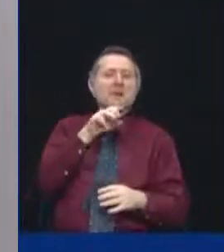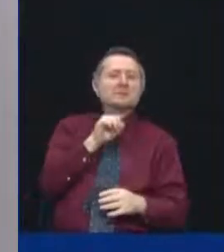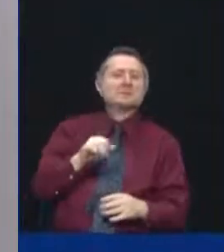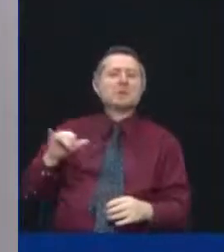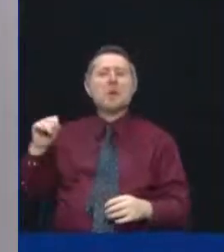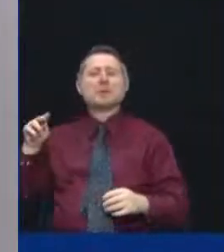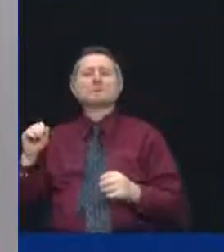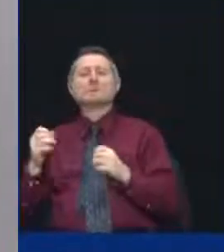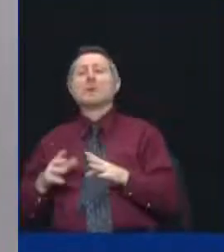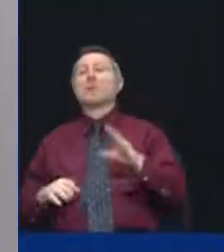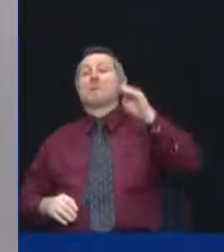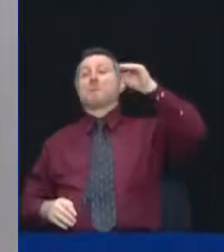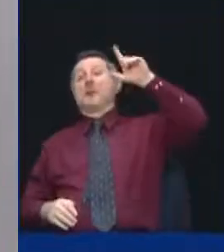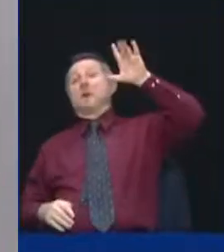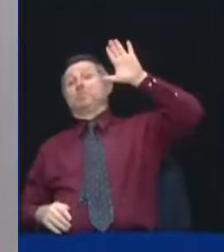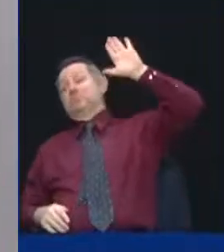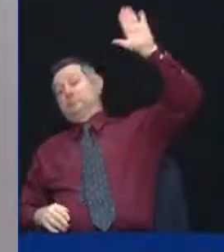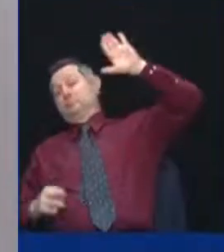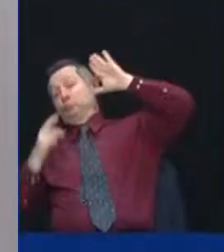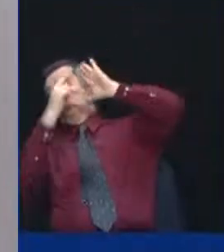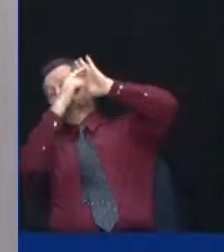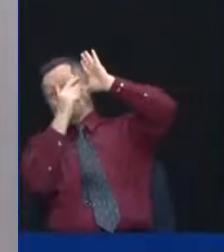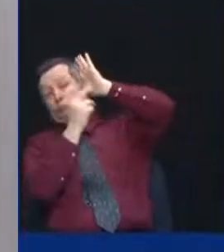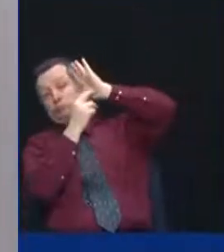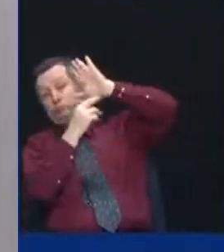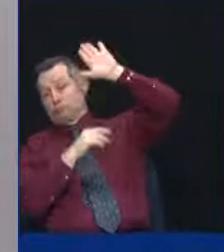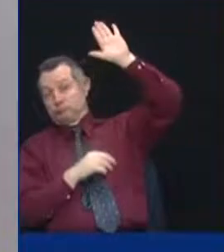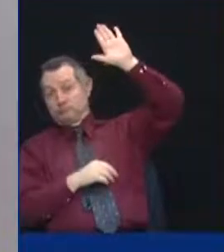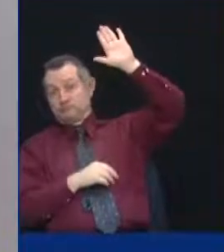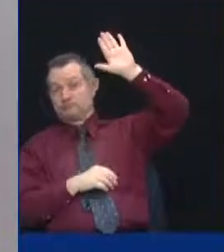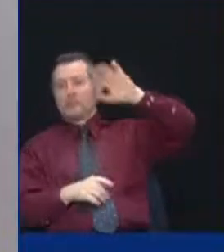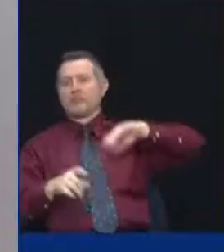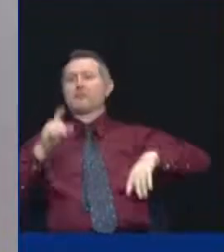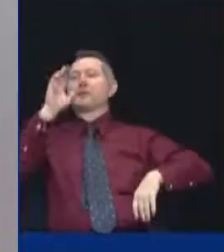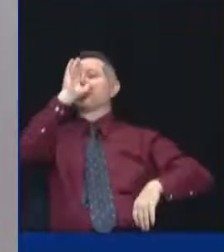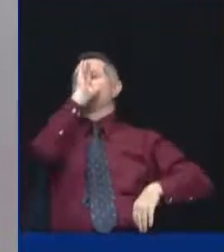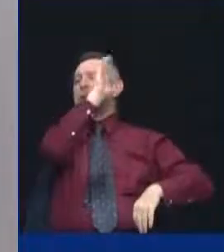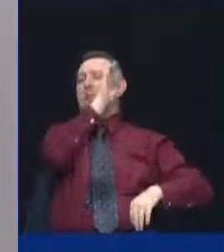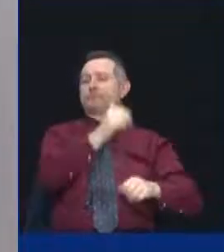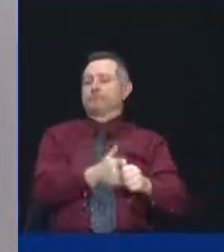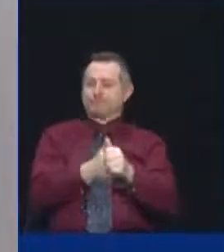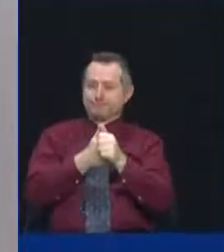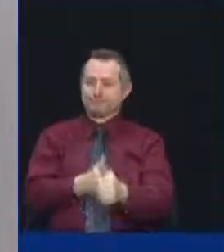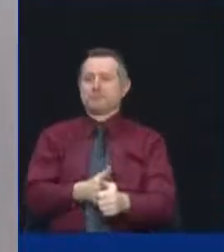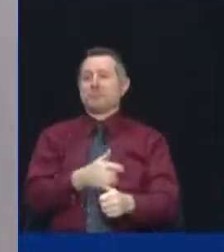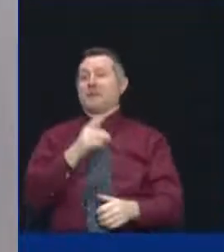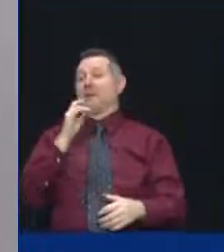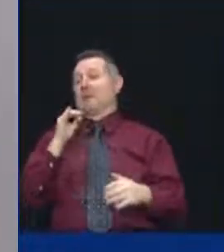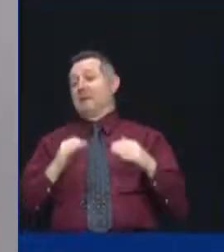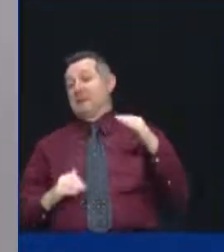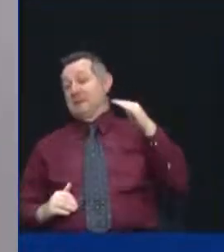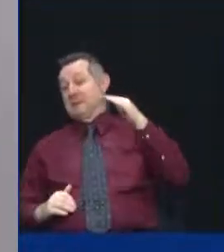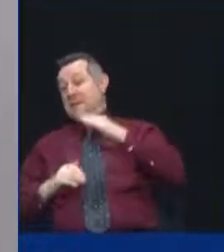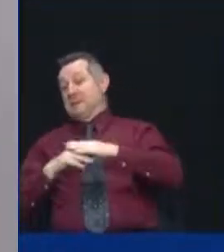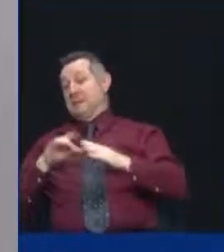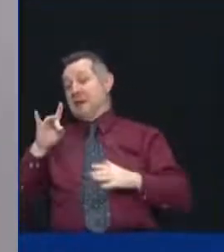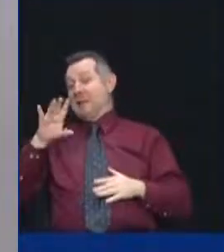that relaxes their protocols. When you hit 85%, we're way over that